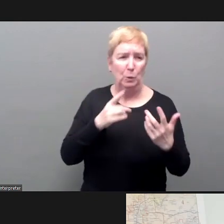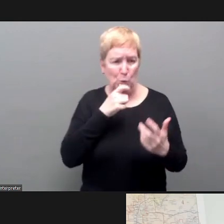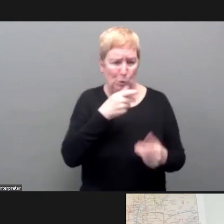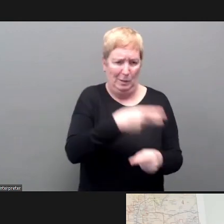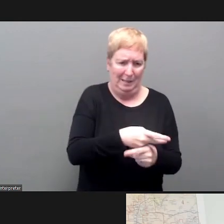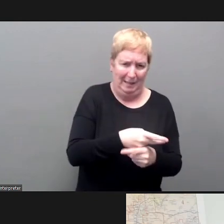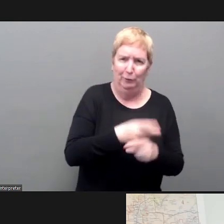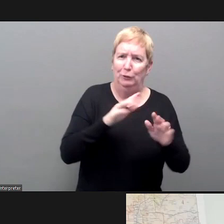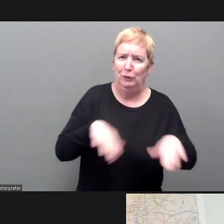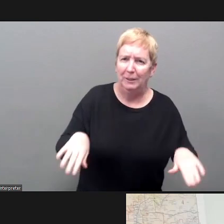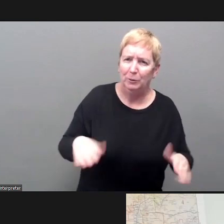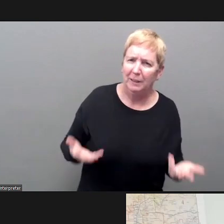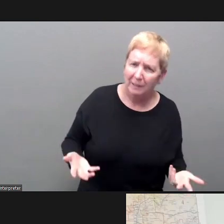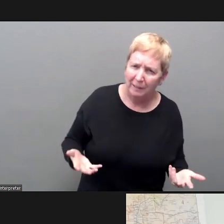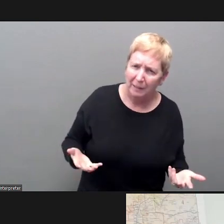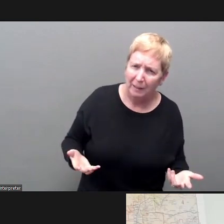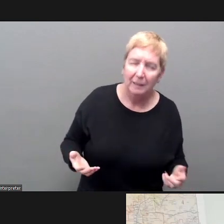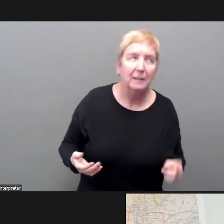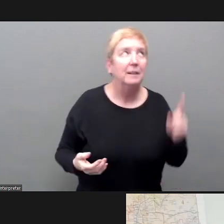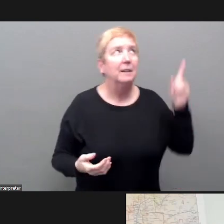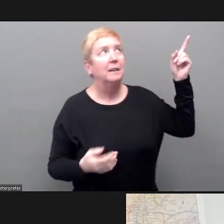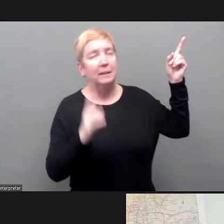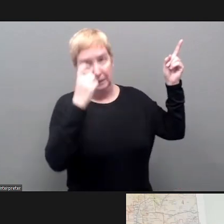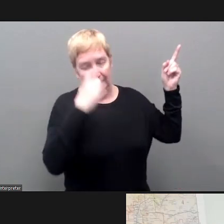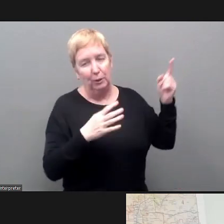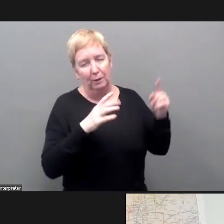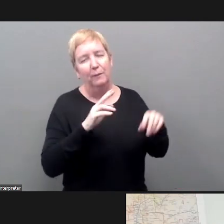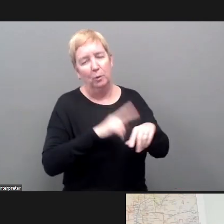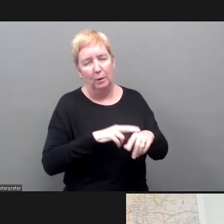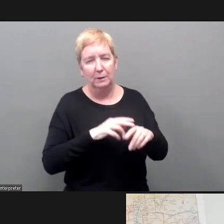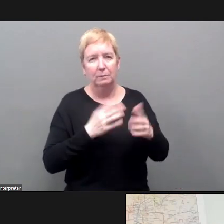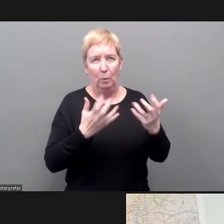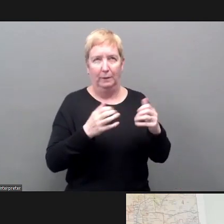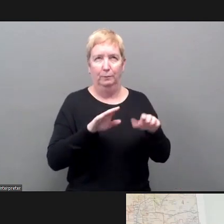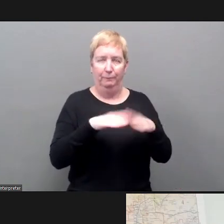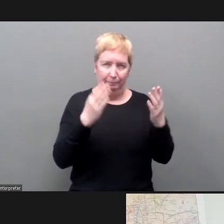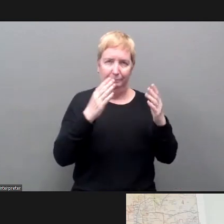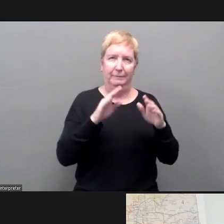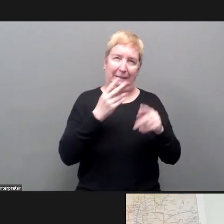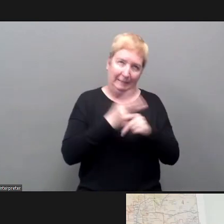the schools open. So, and then I think, as you know,